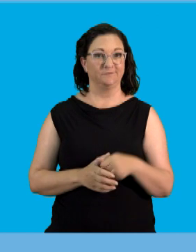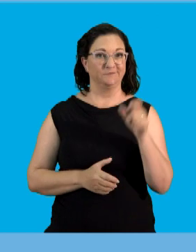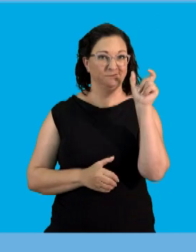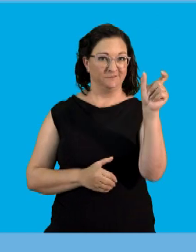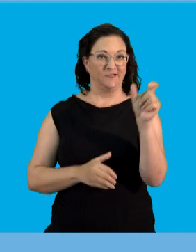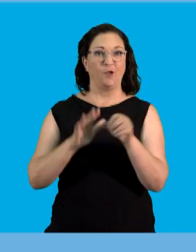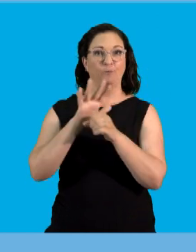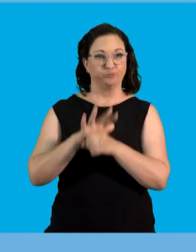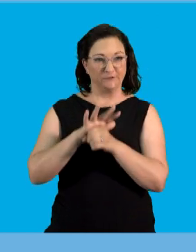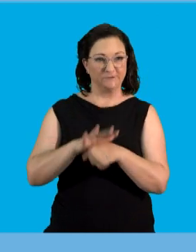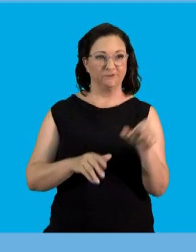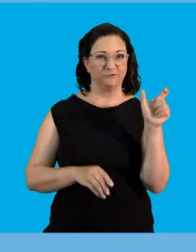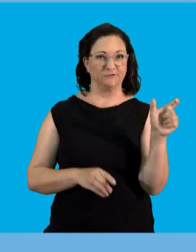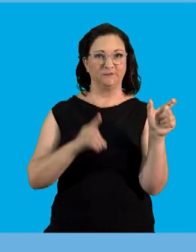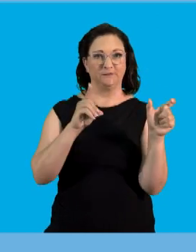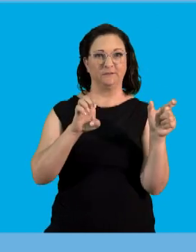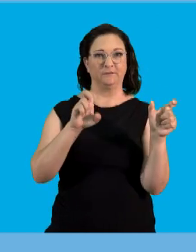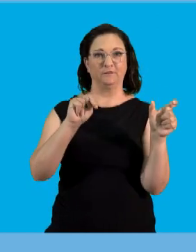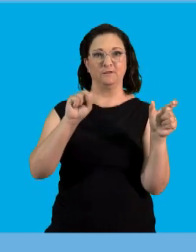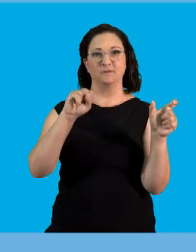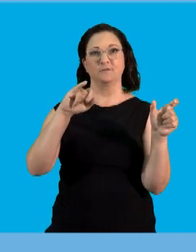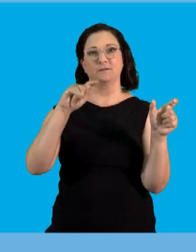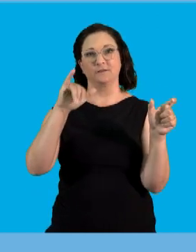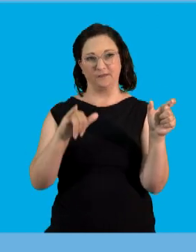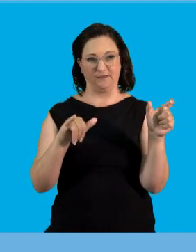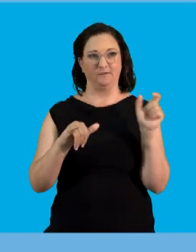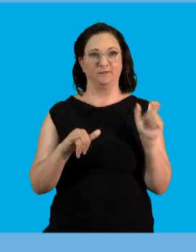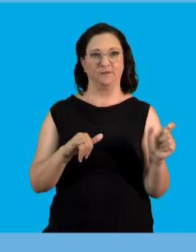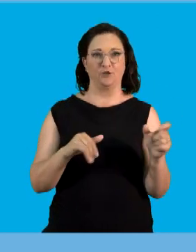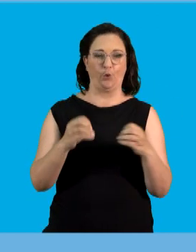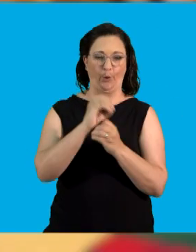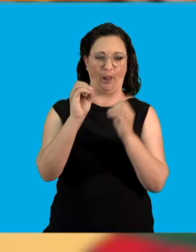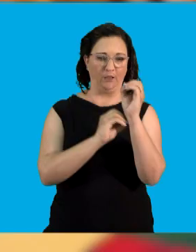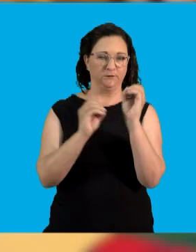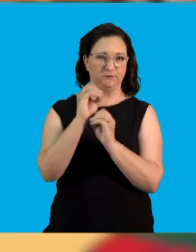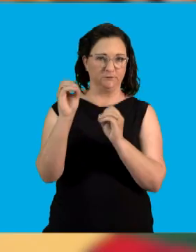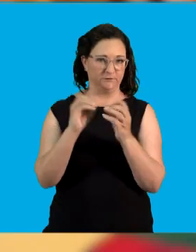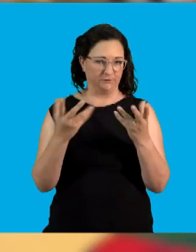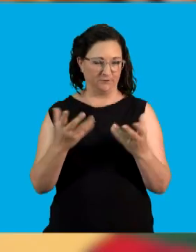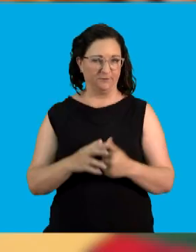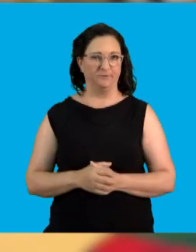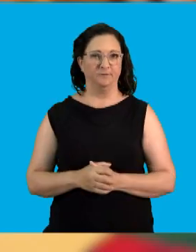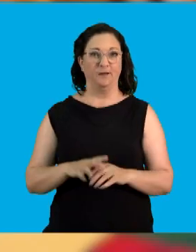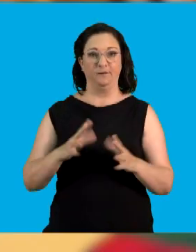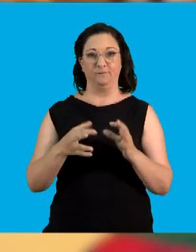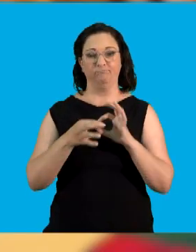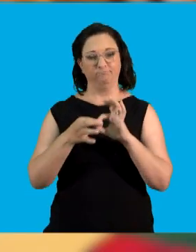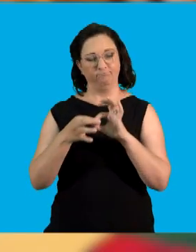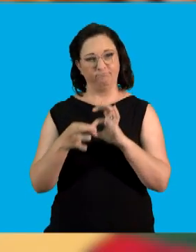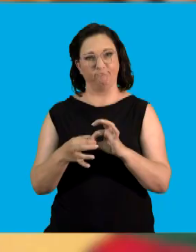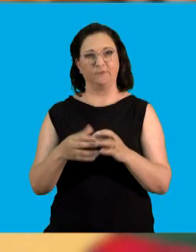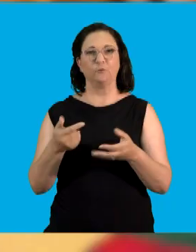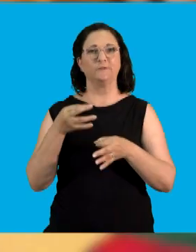words such as pressure, density, and collision to better explain what we mean by pressure and how does it relate to the particle model of